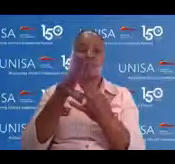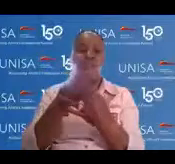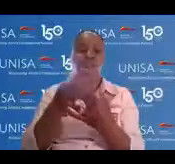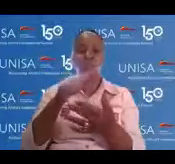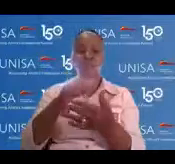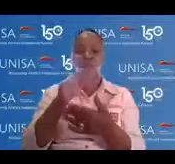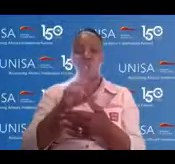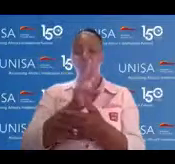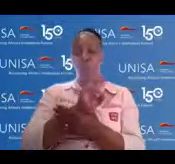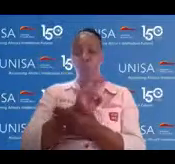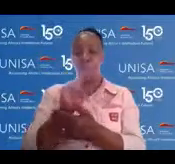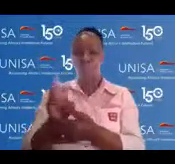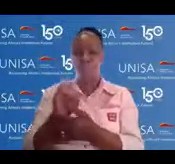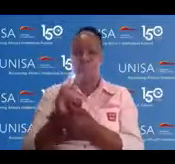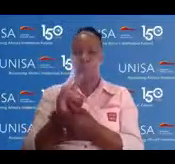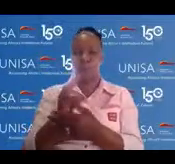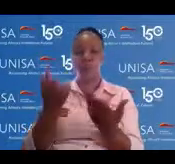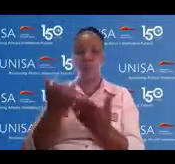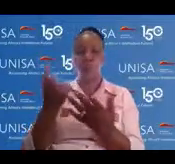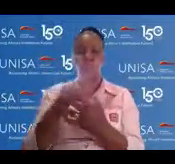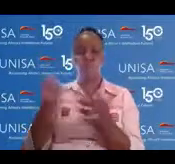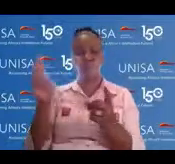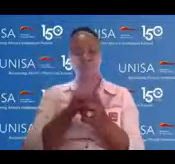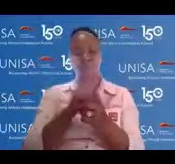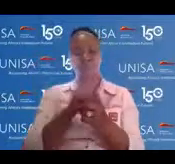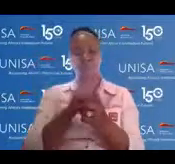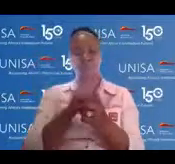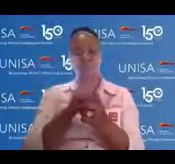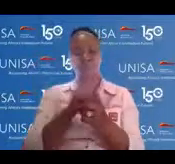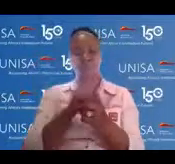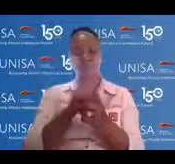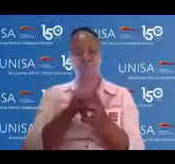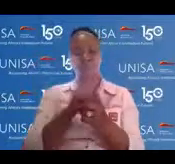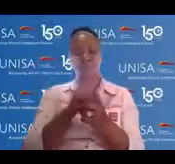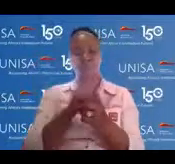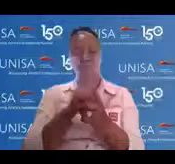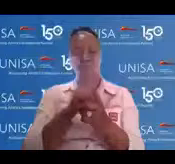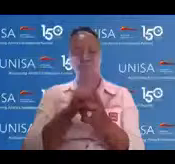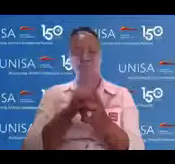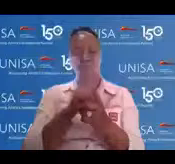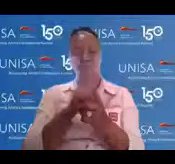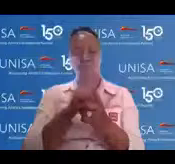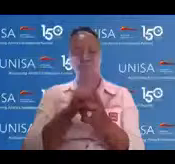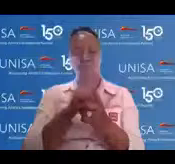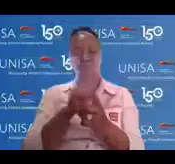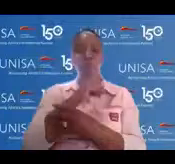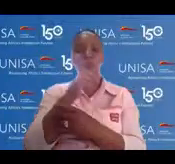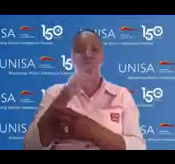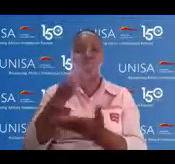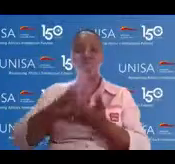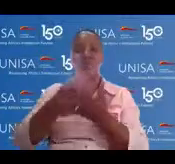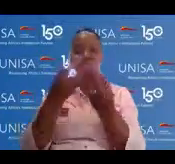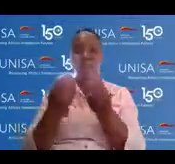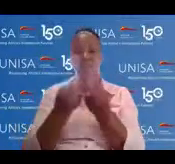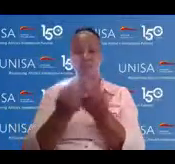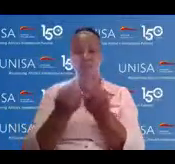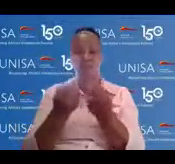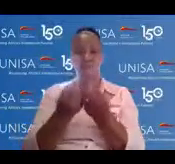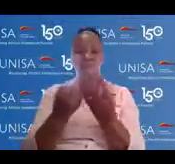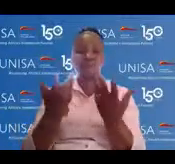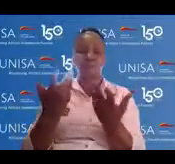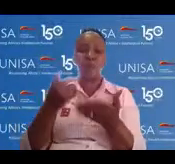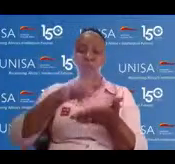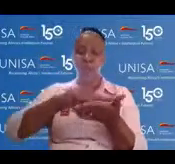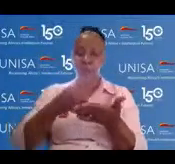your script from there. So very importantly, you can use two devices. I saw a few questions of it, a laptop to